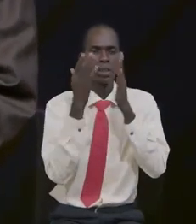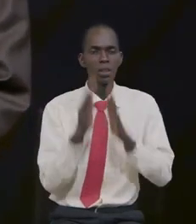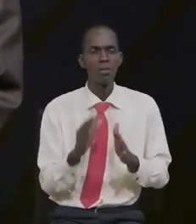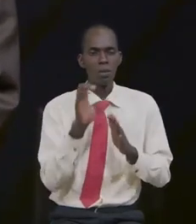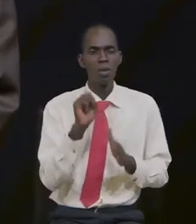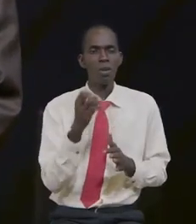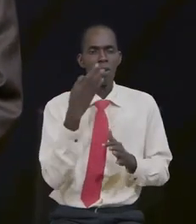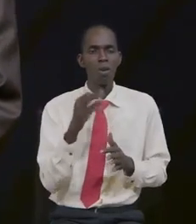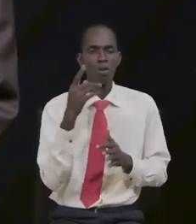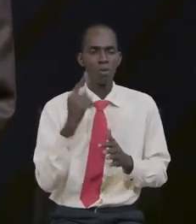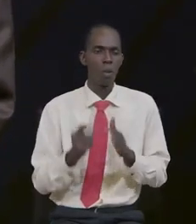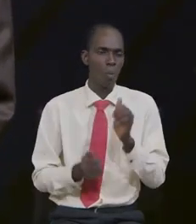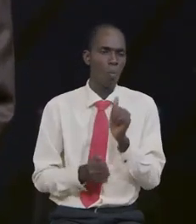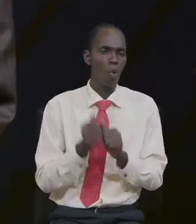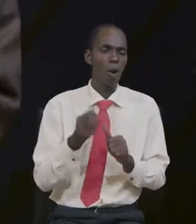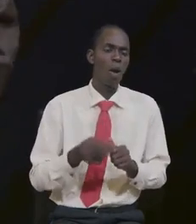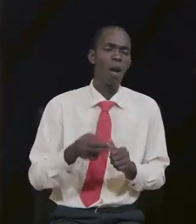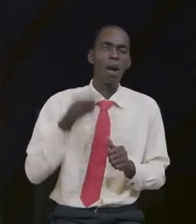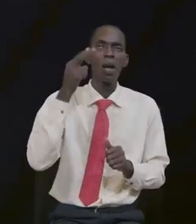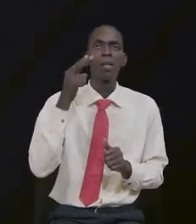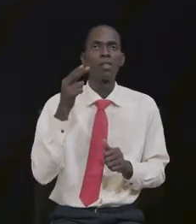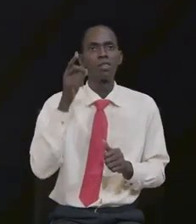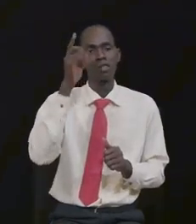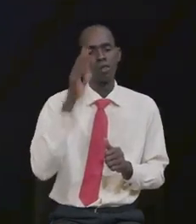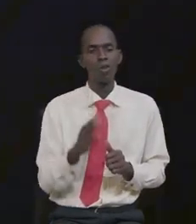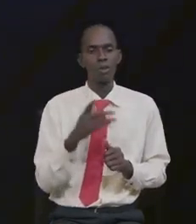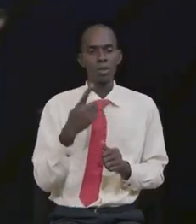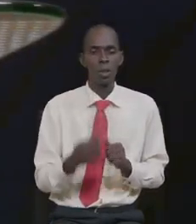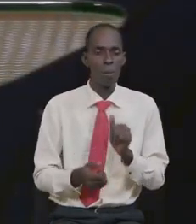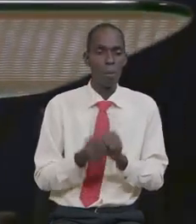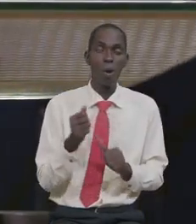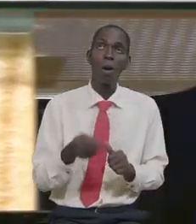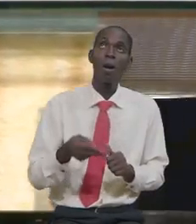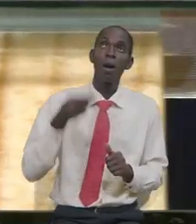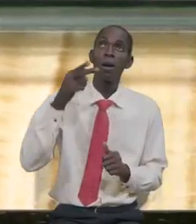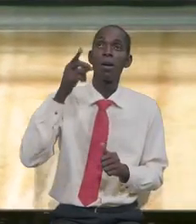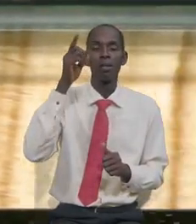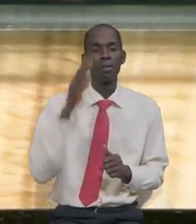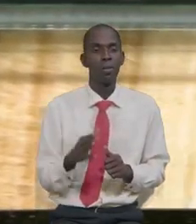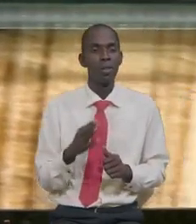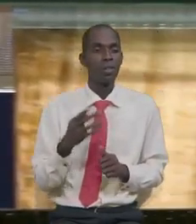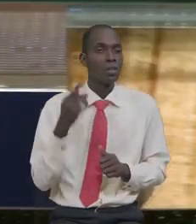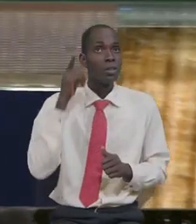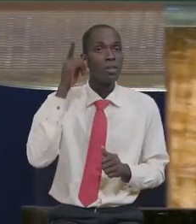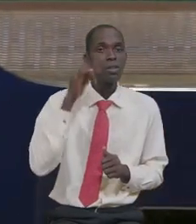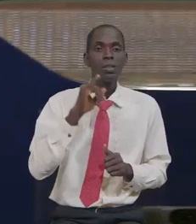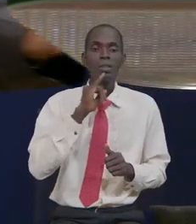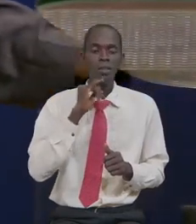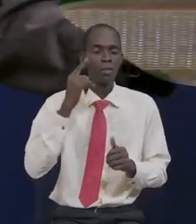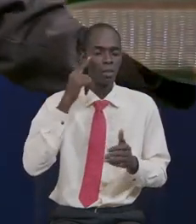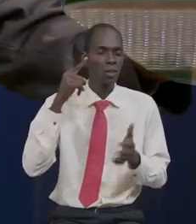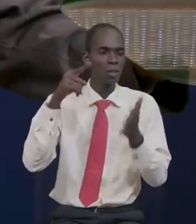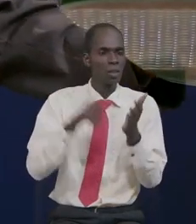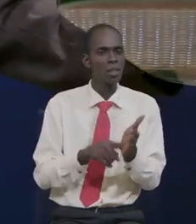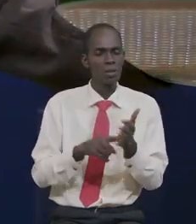the Most High God, the Most High God. God is recognizing mentally, not